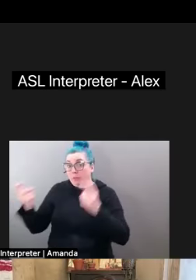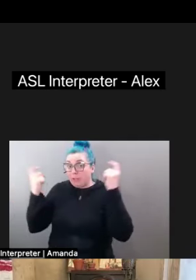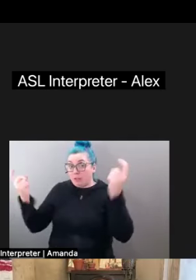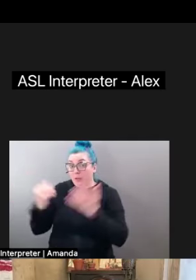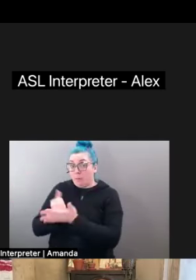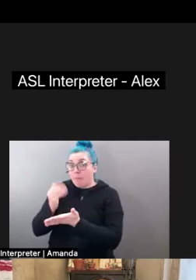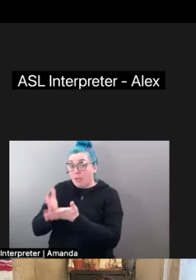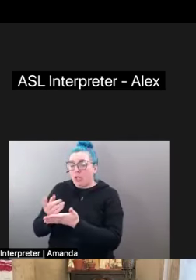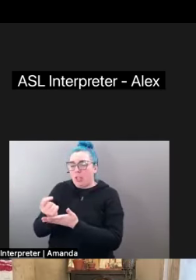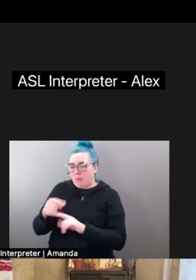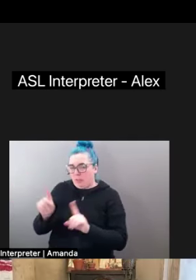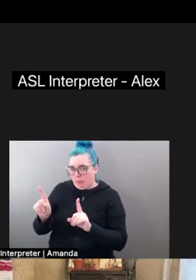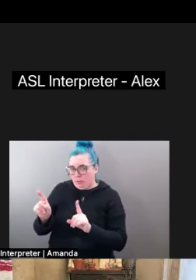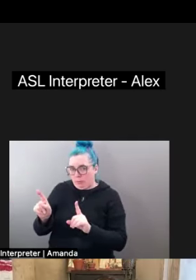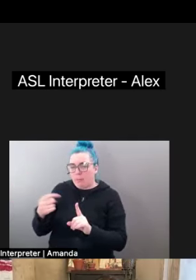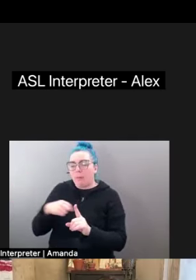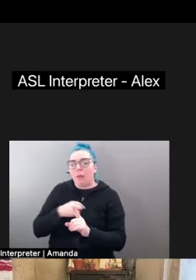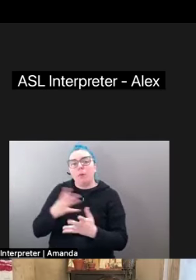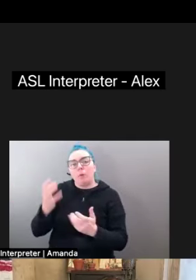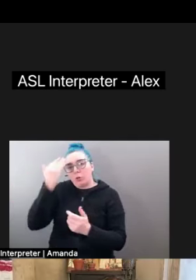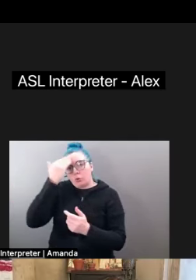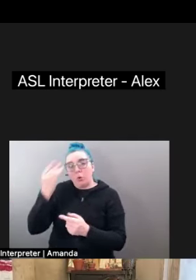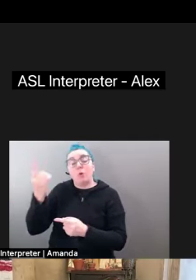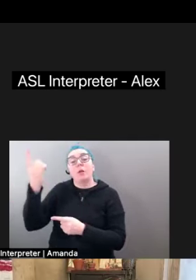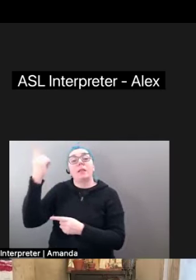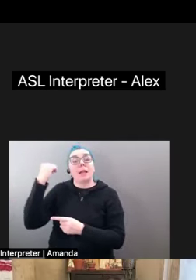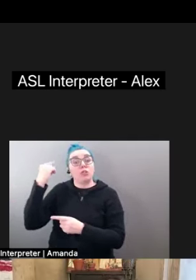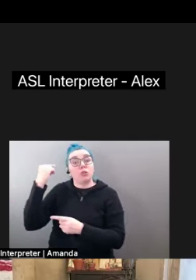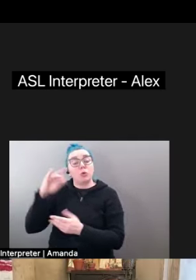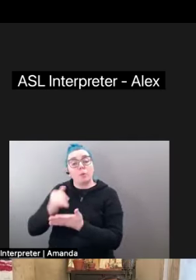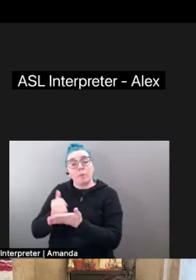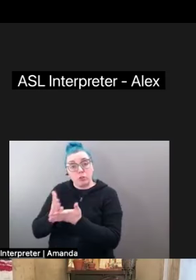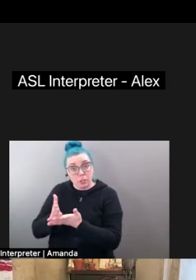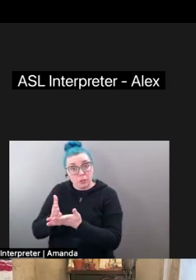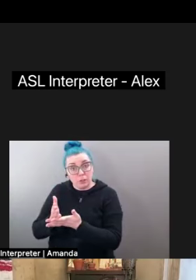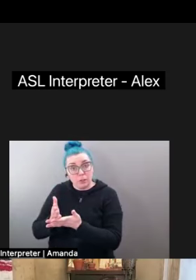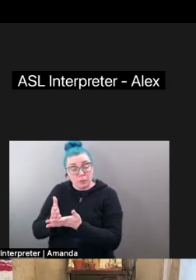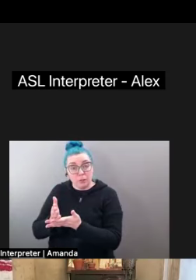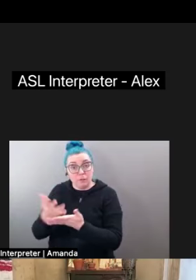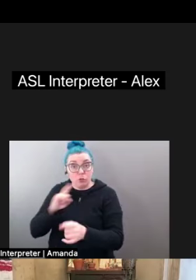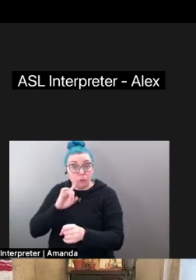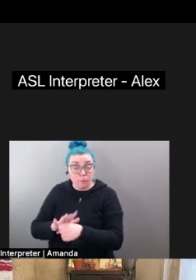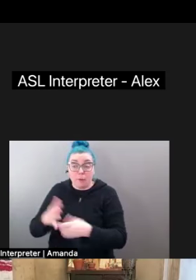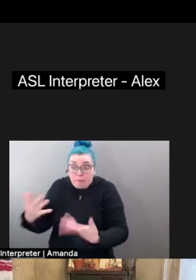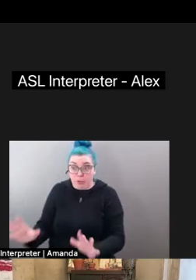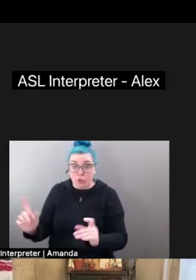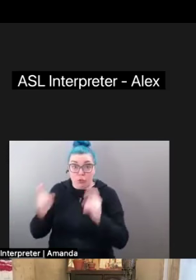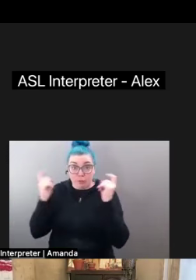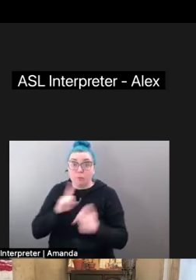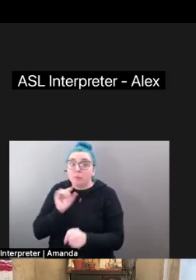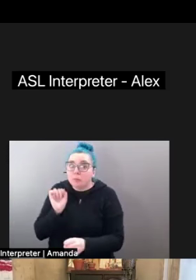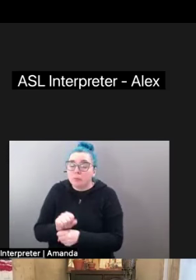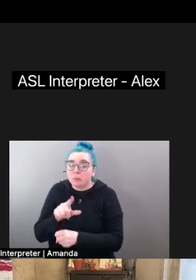we're looking for your budget from your previous year. So your confirmed actuals as outlined in your financial statements for